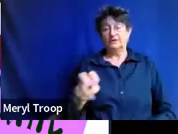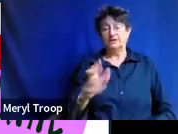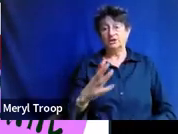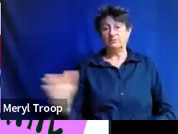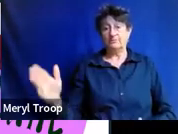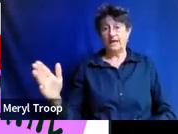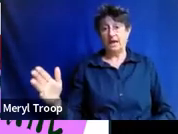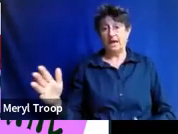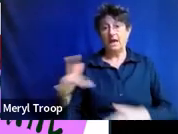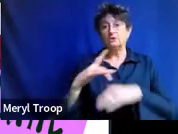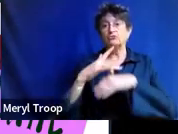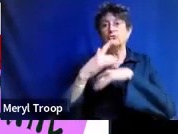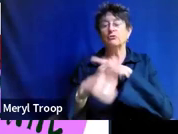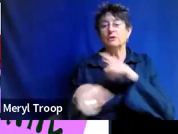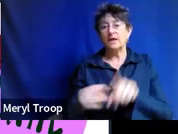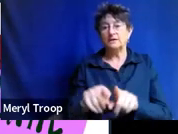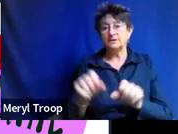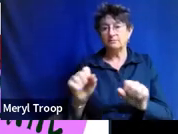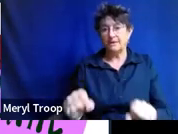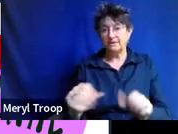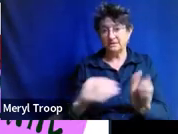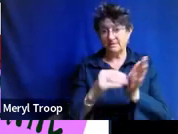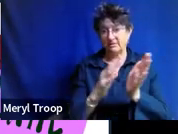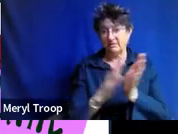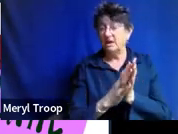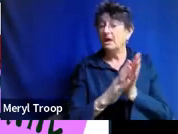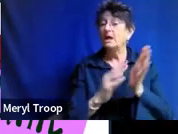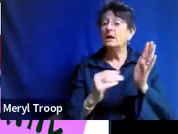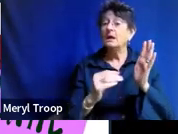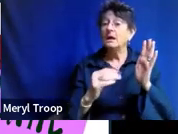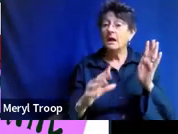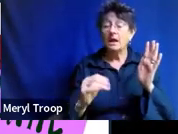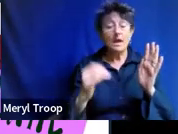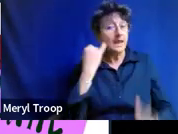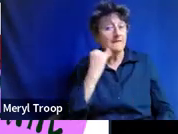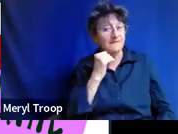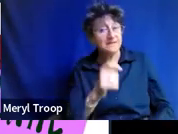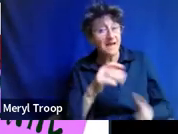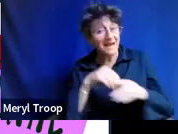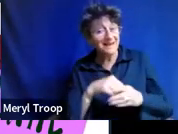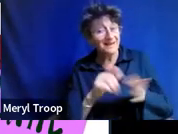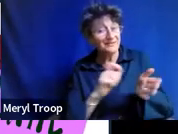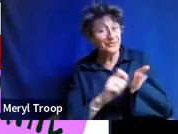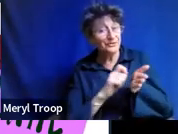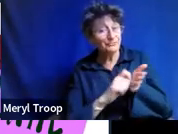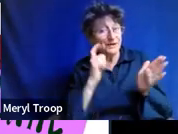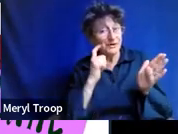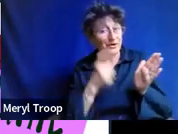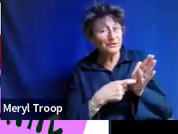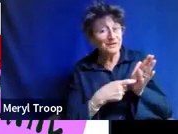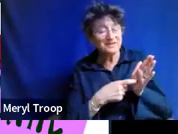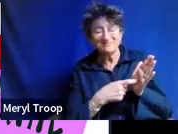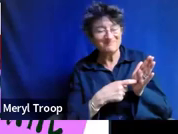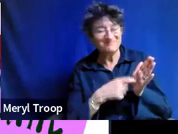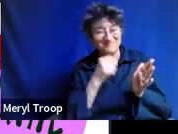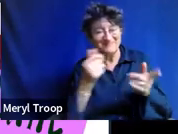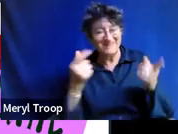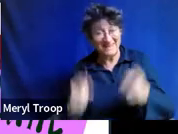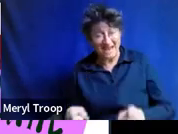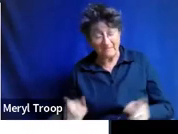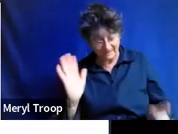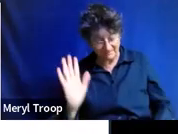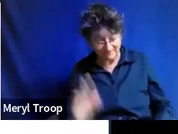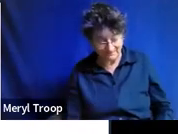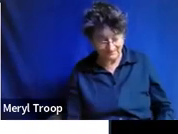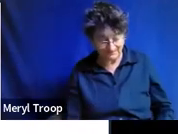written notice, of course, because our favorite phrase is, if it's not in the written notice, it didn't happen.